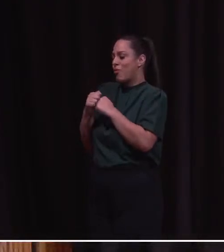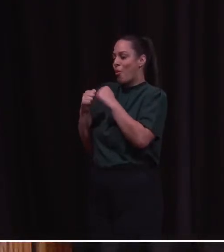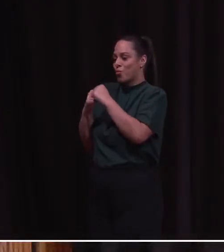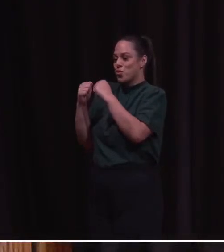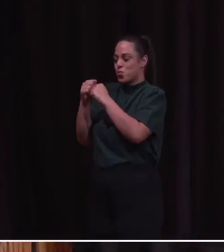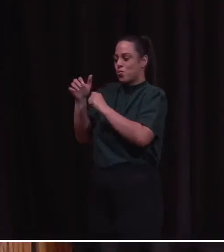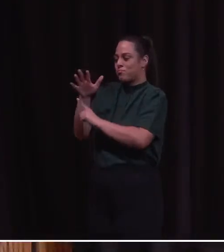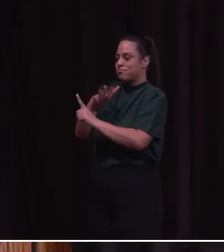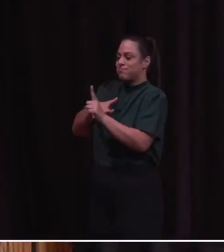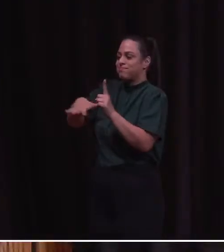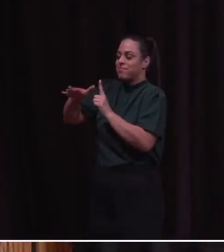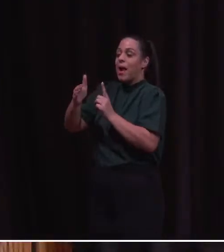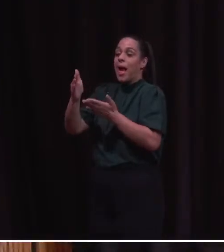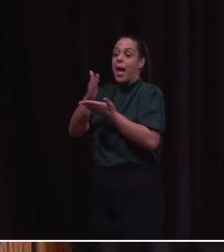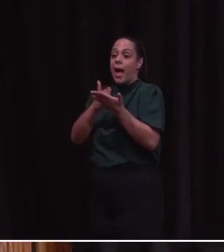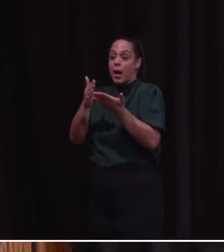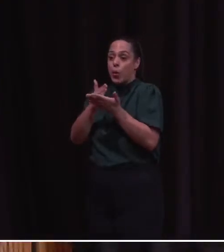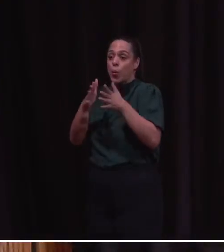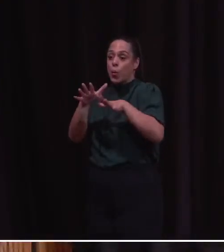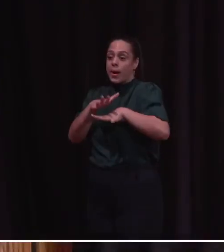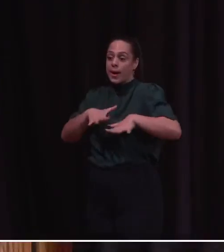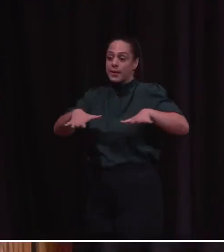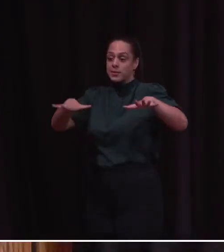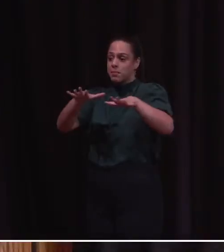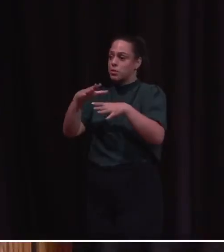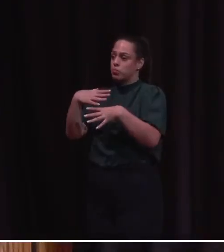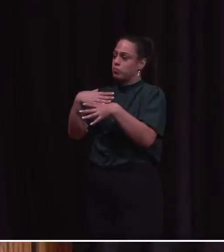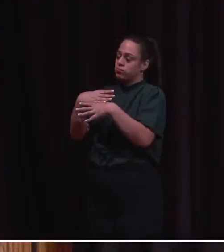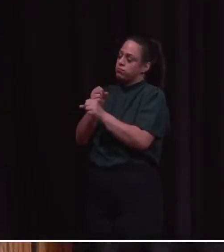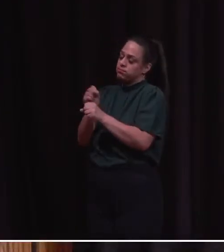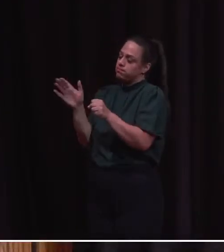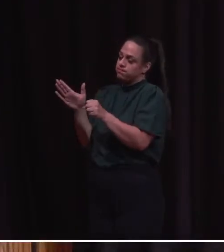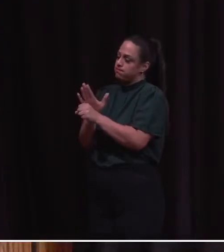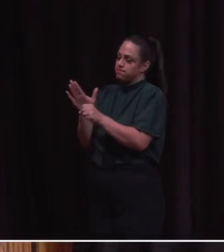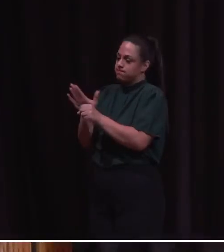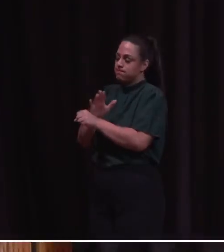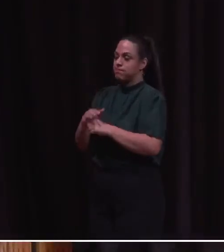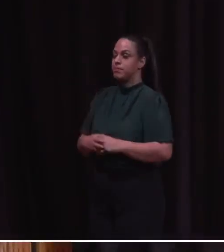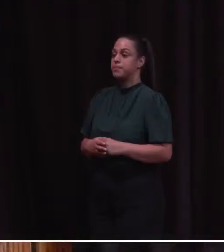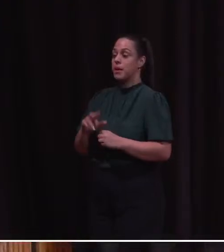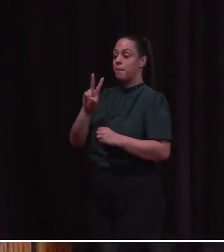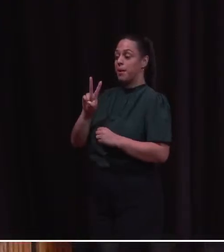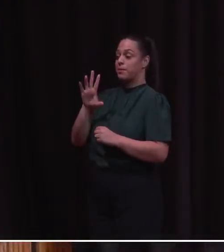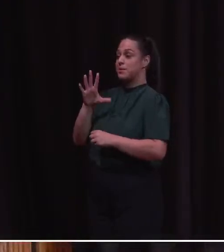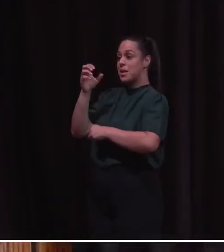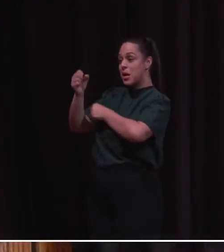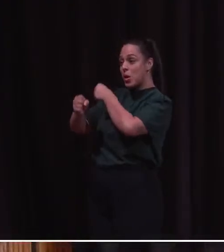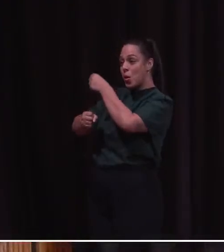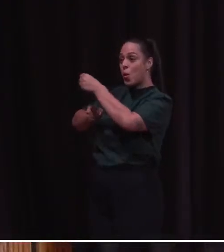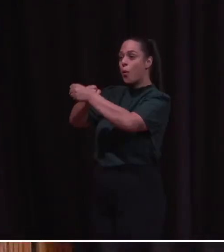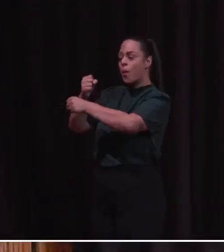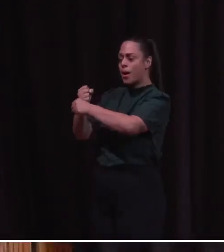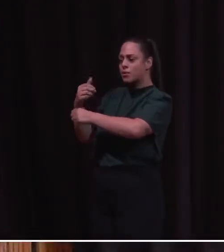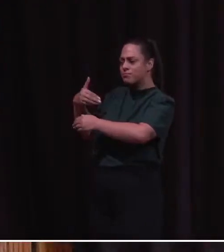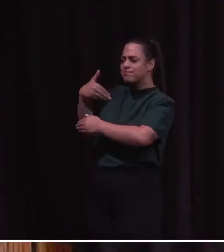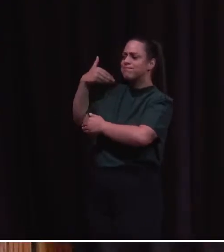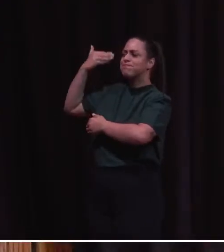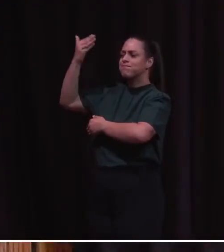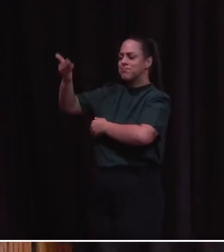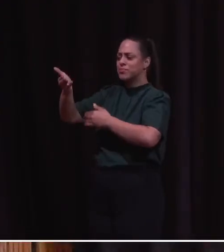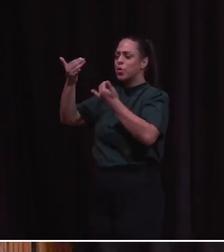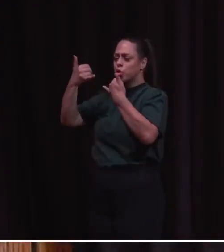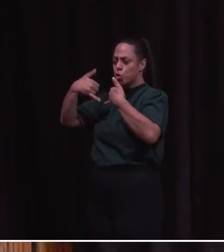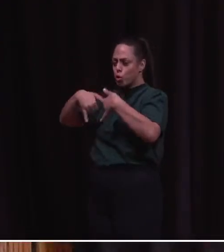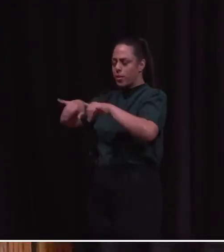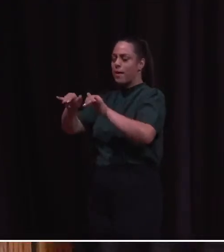wasn't constructed at all. 25 years later, this idea remains revolutionary. Invention